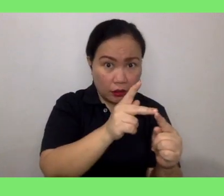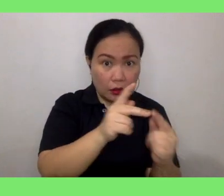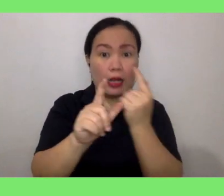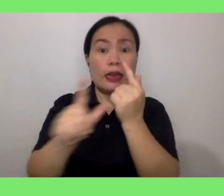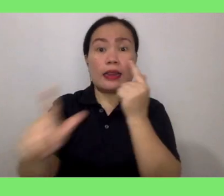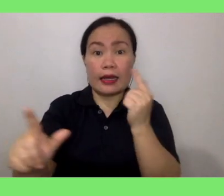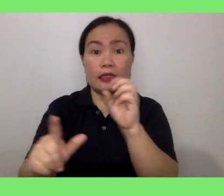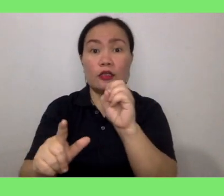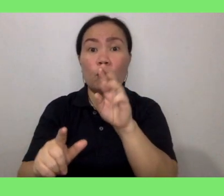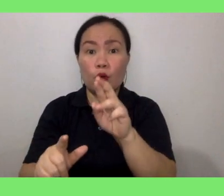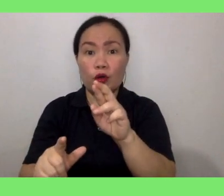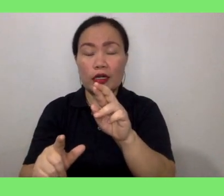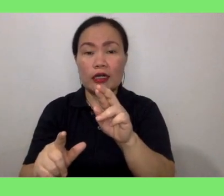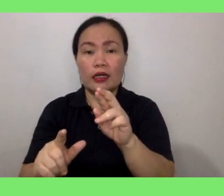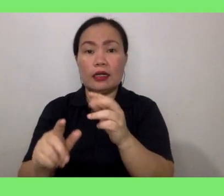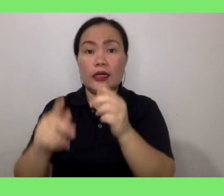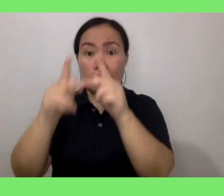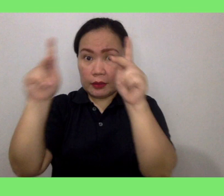So let us answer.